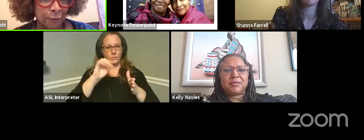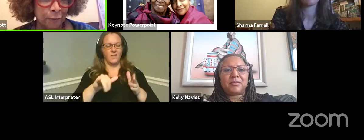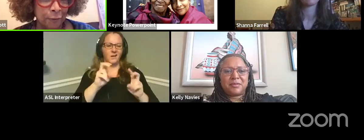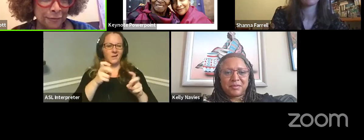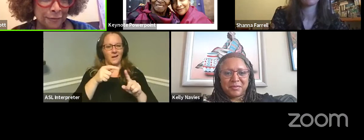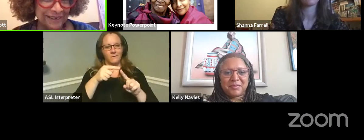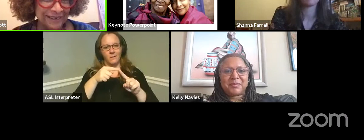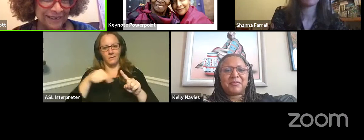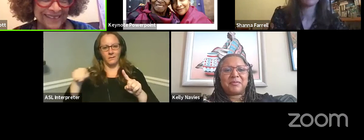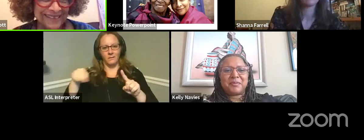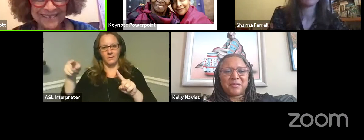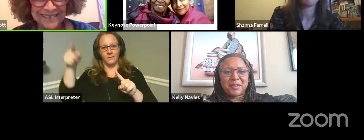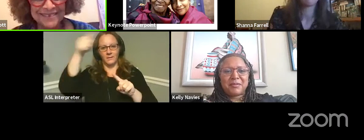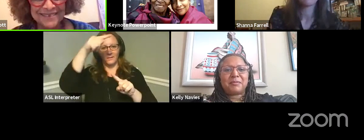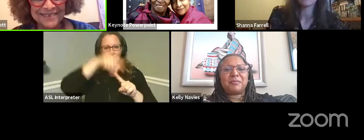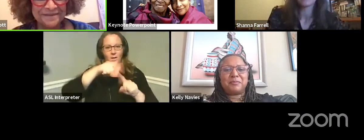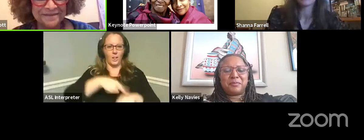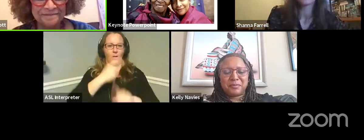that question.